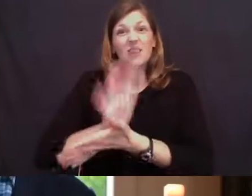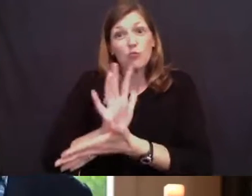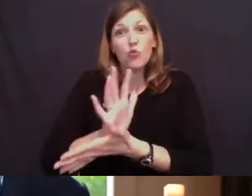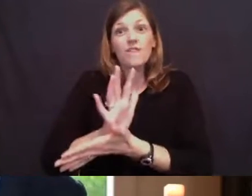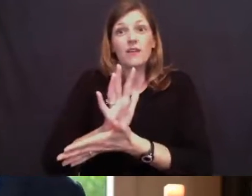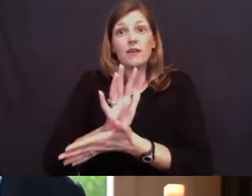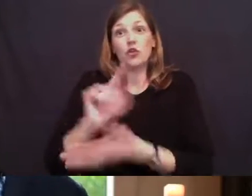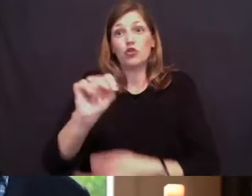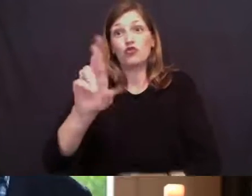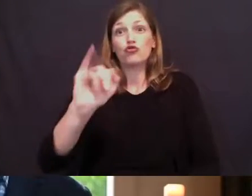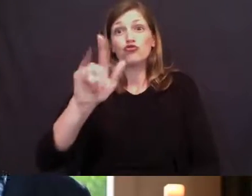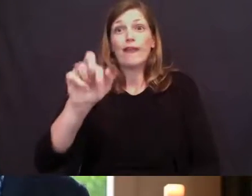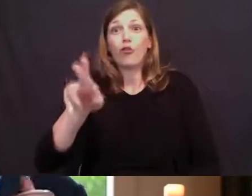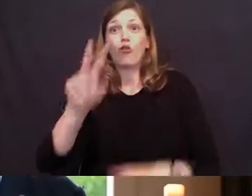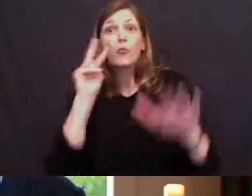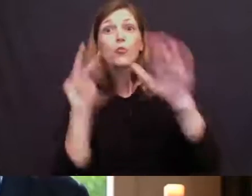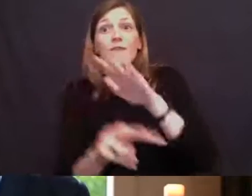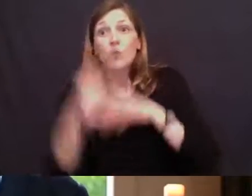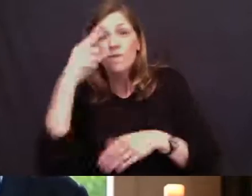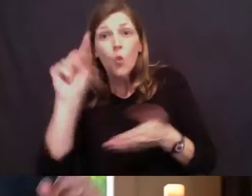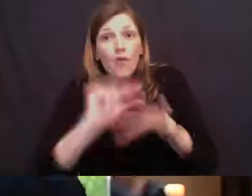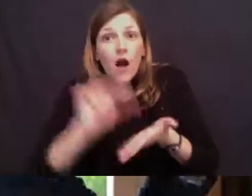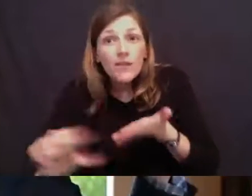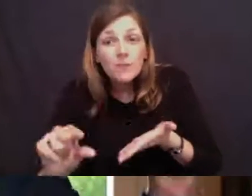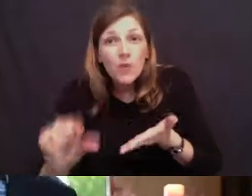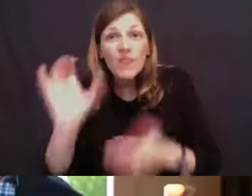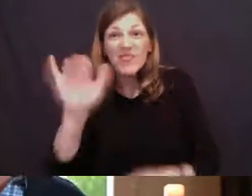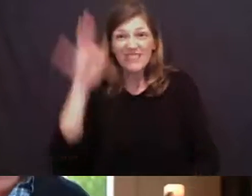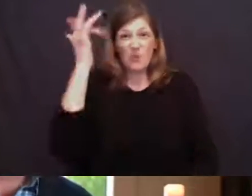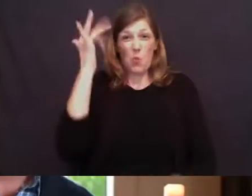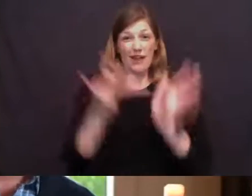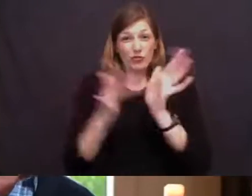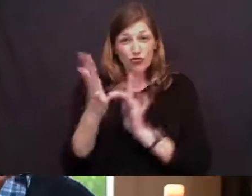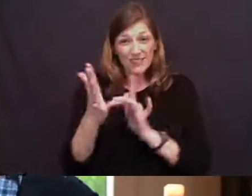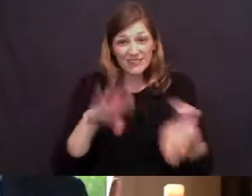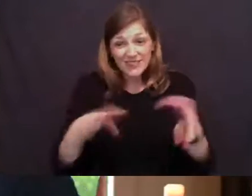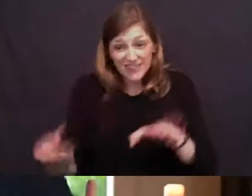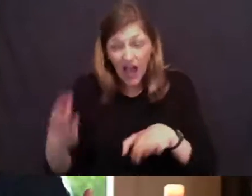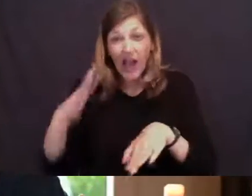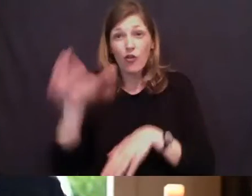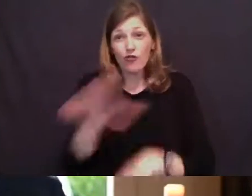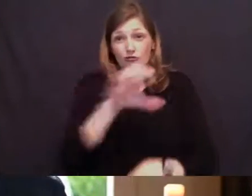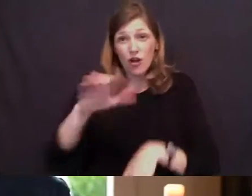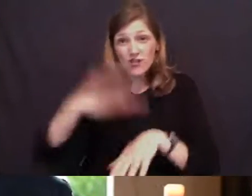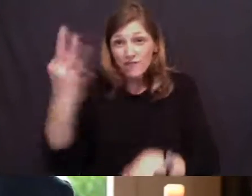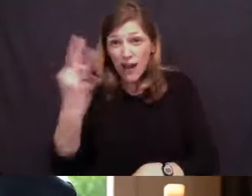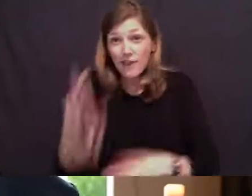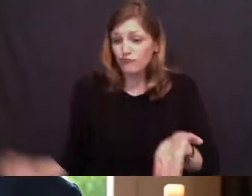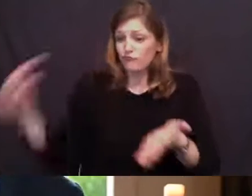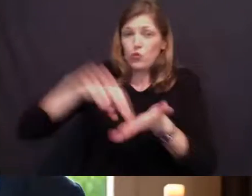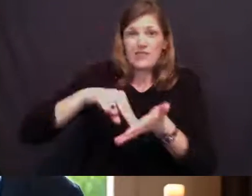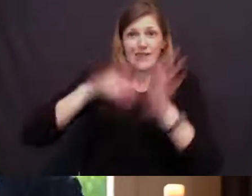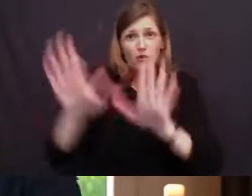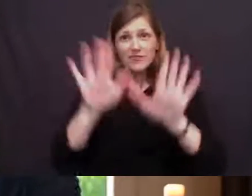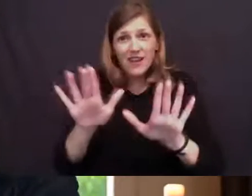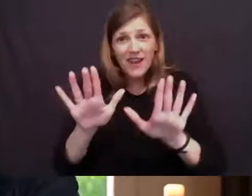the gospel. This is the preview of why Jesus died on the cross on Friday and why he rose again on Sunday,